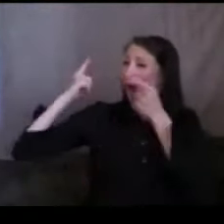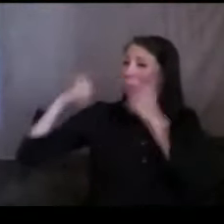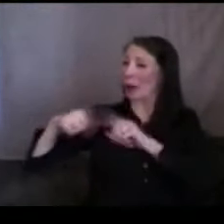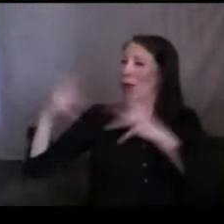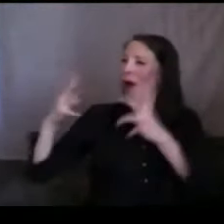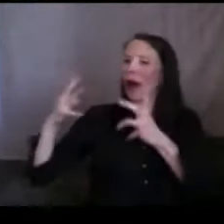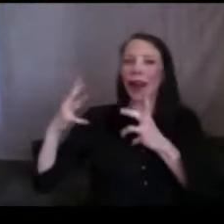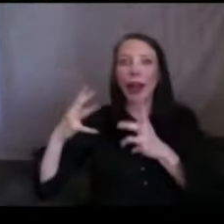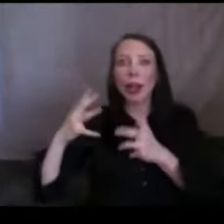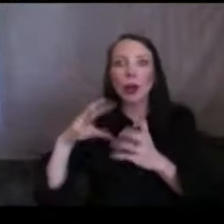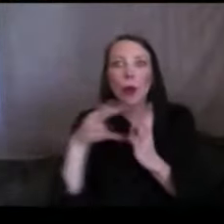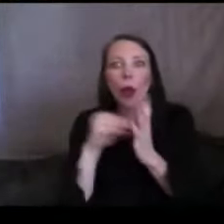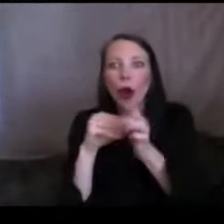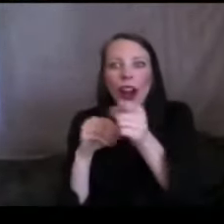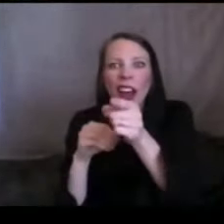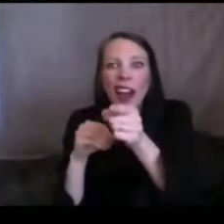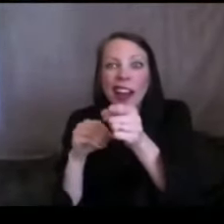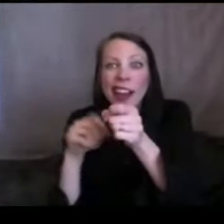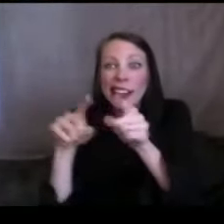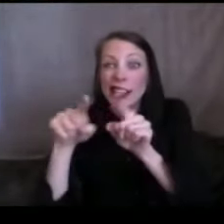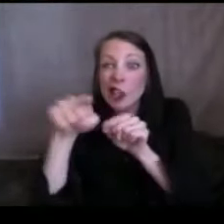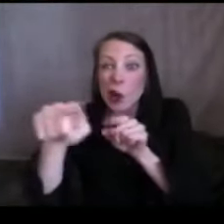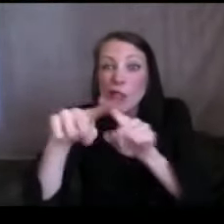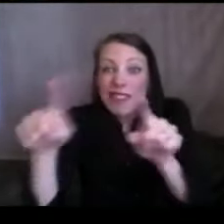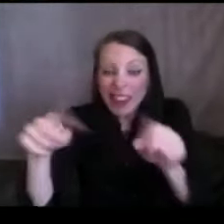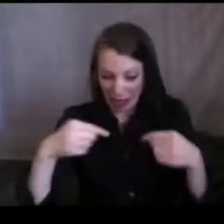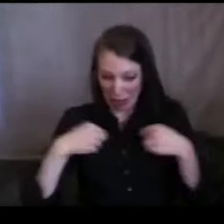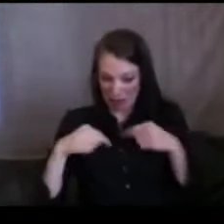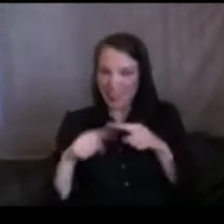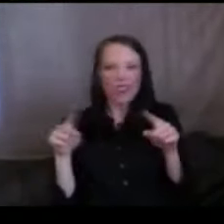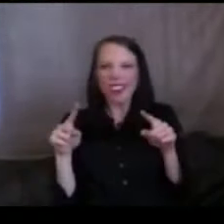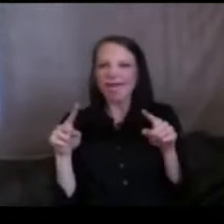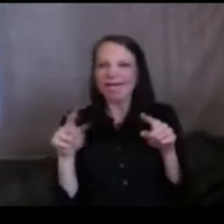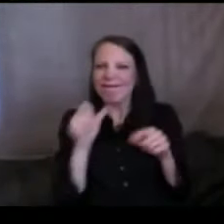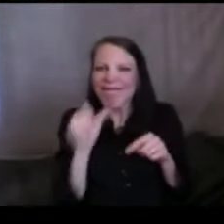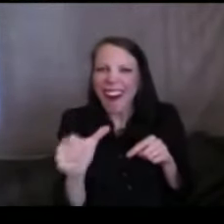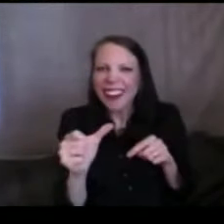find out they're not much different than you, so.